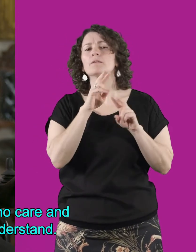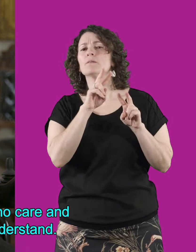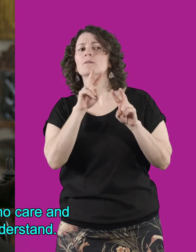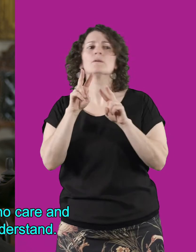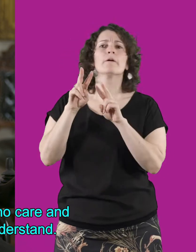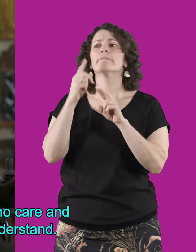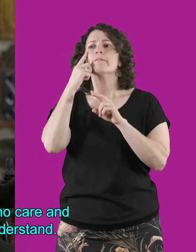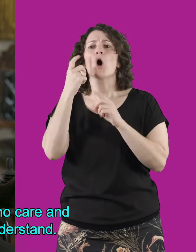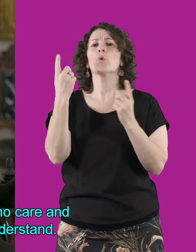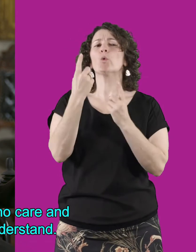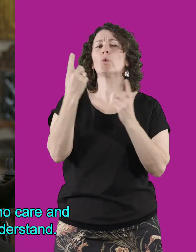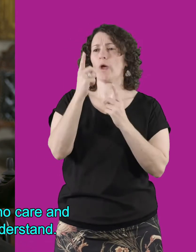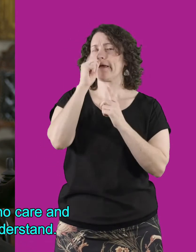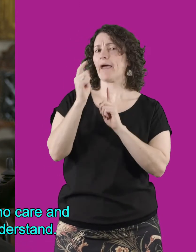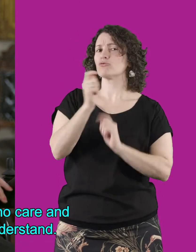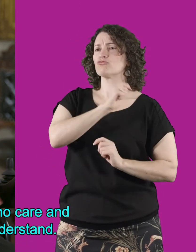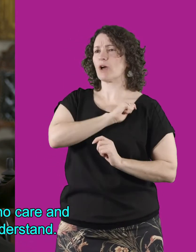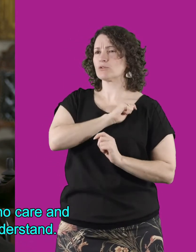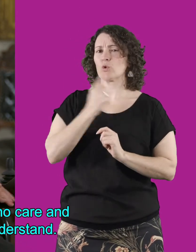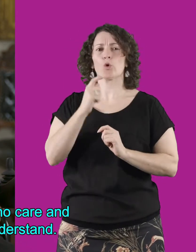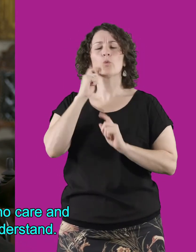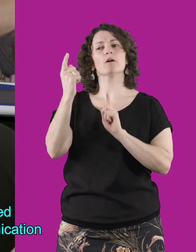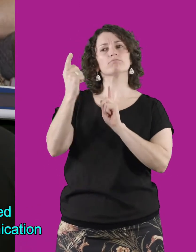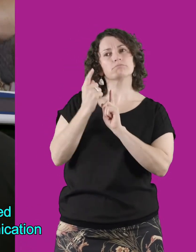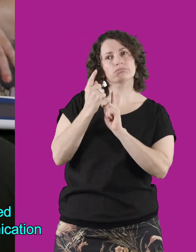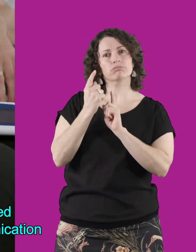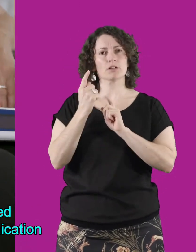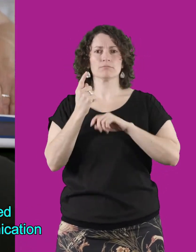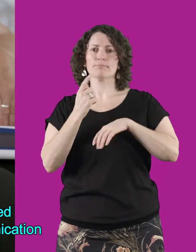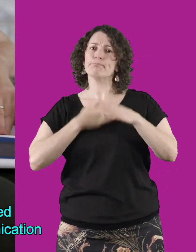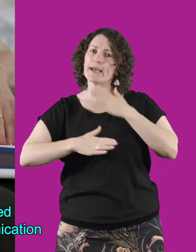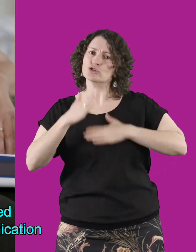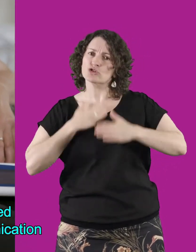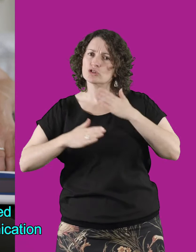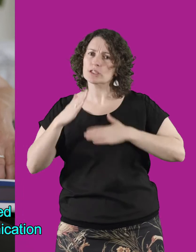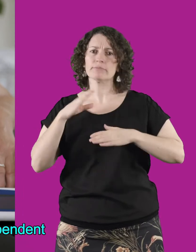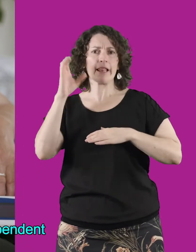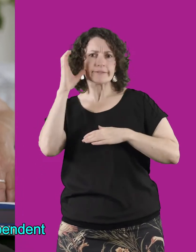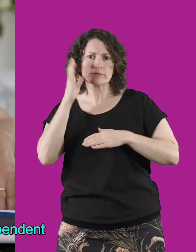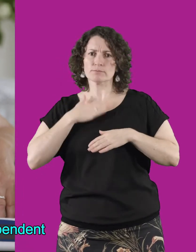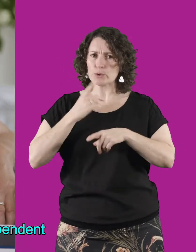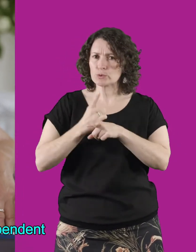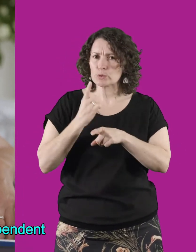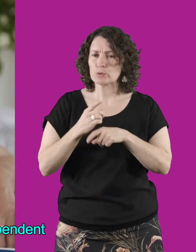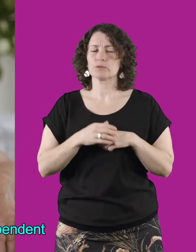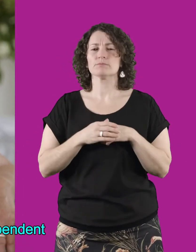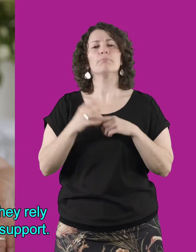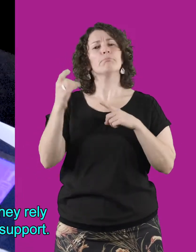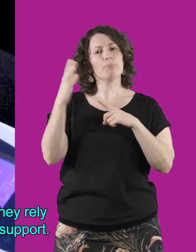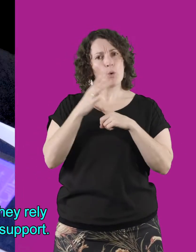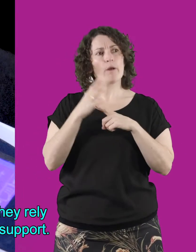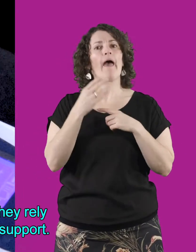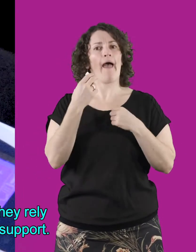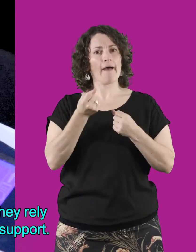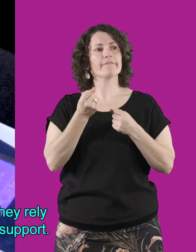find people who care and take the time to understand. Women need to have communication that can be independent from